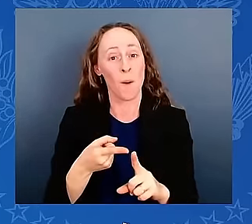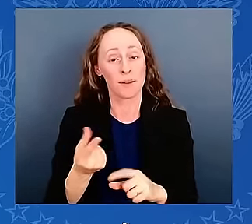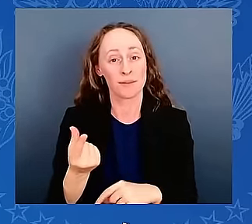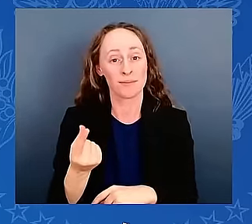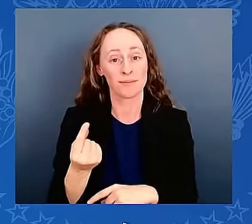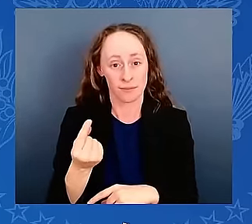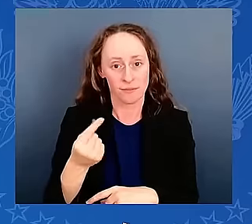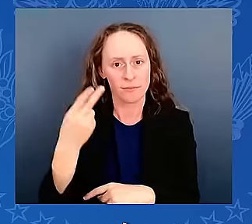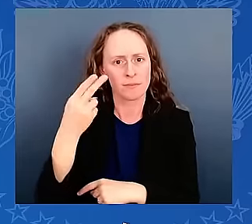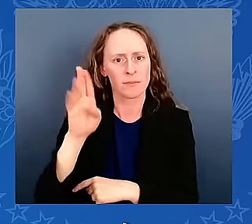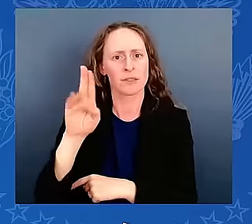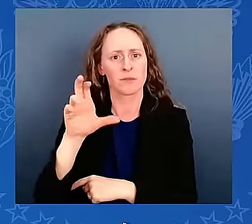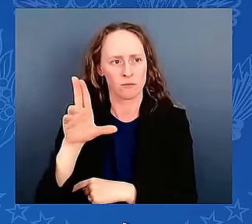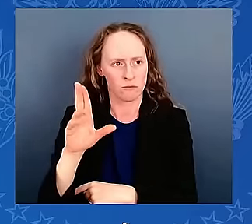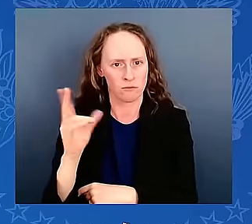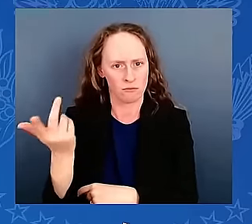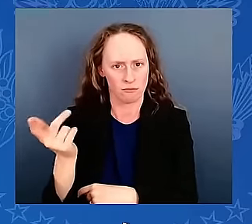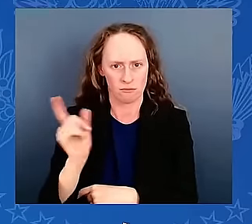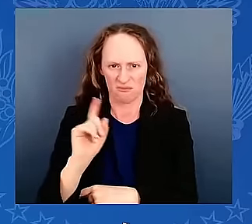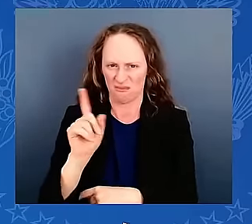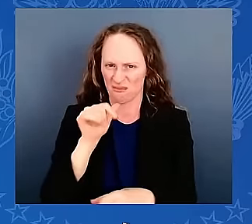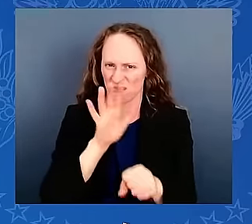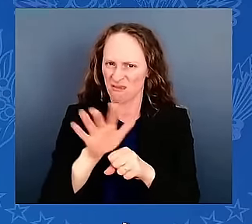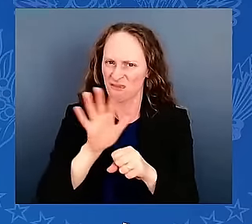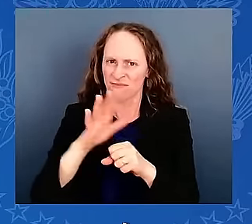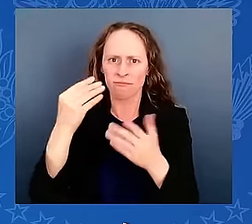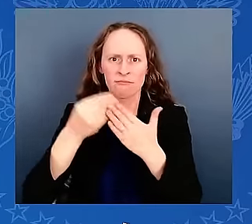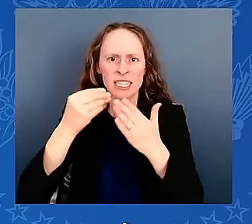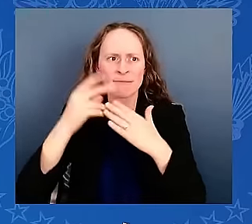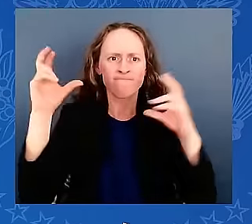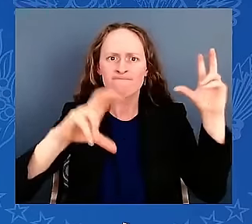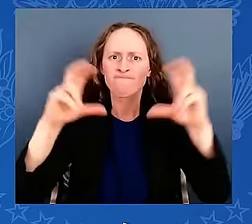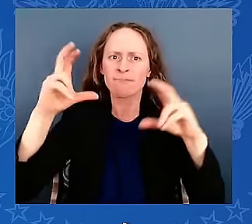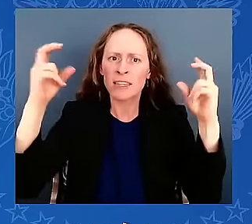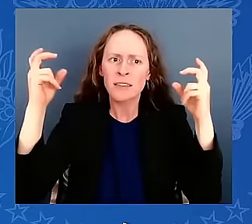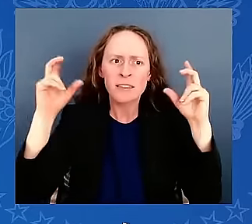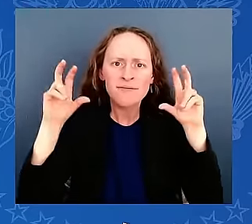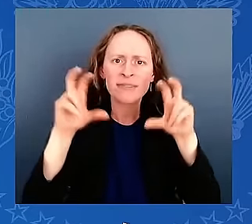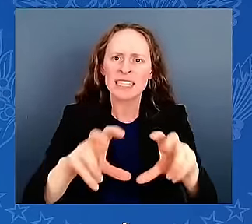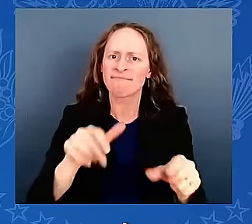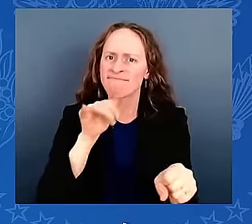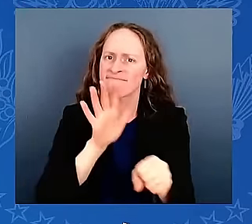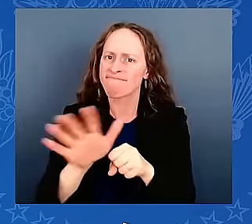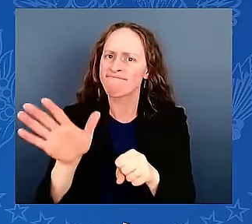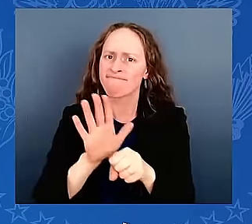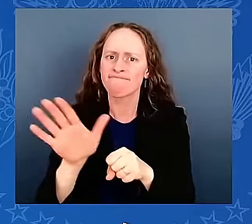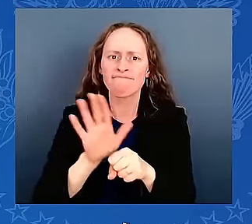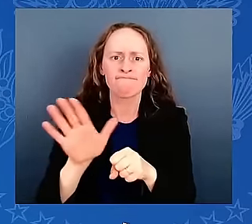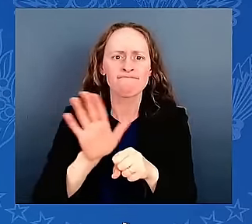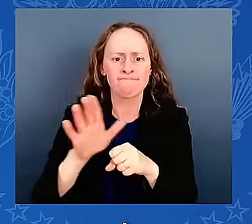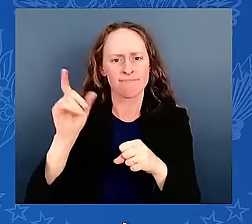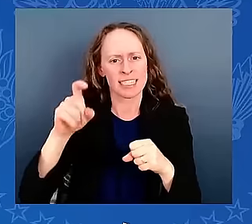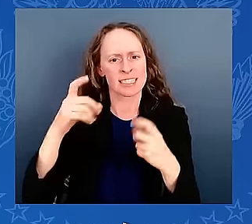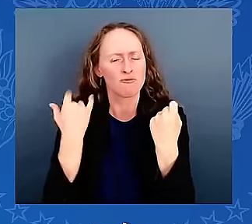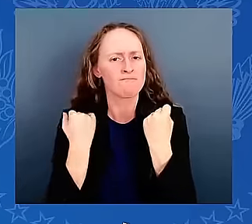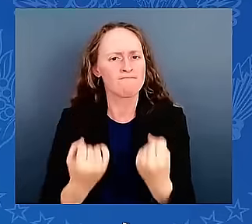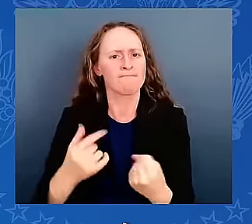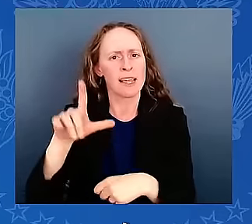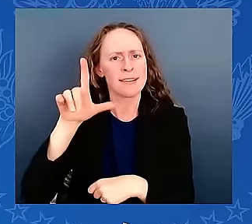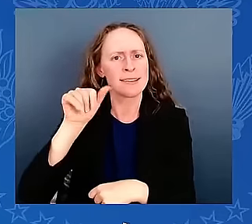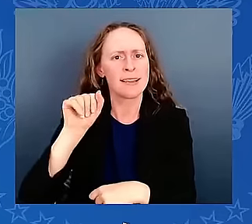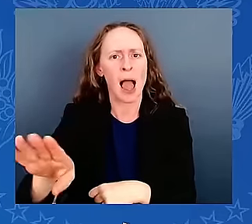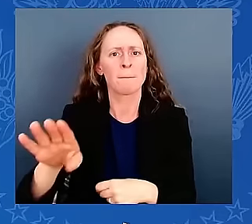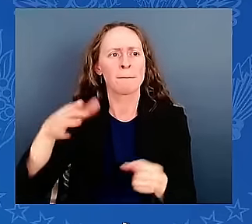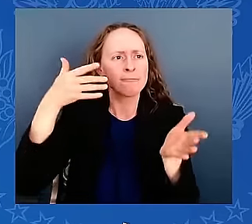future, the high-tech jobs of the future? You're going to pay a lot of money. They don't have the money for the laboratories. They don't have the money for all that material. So